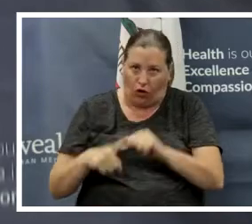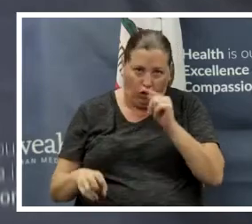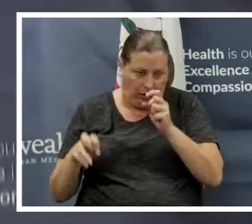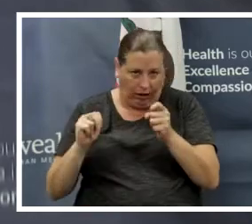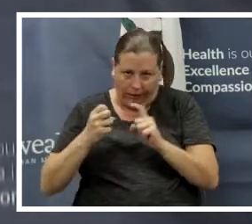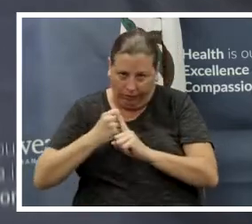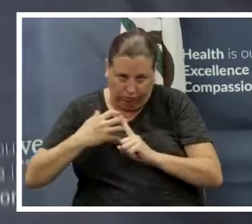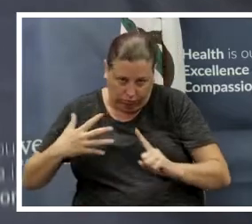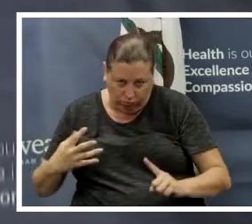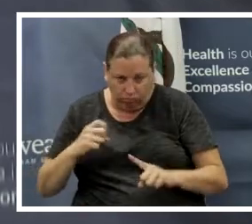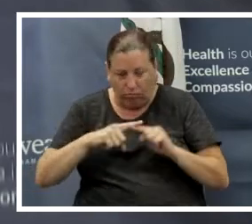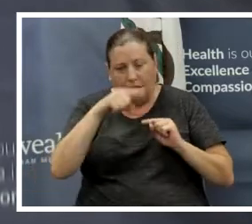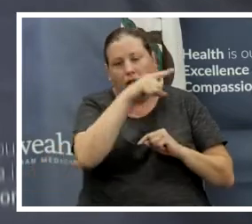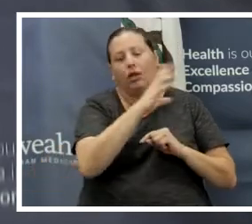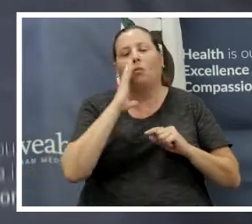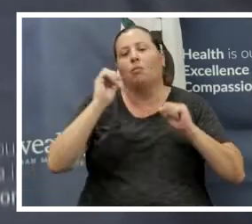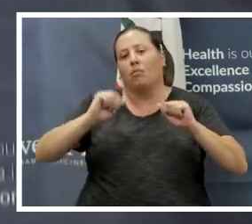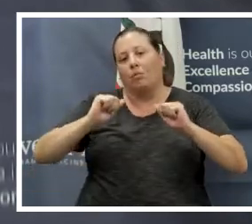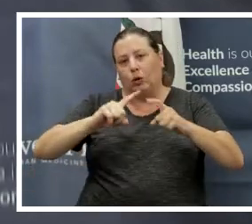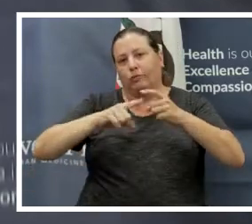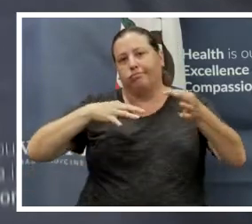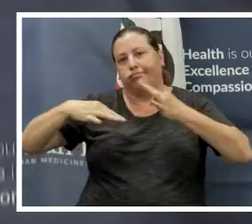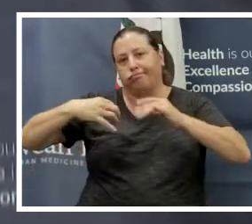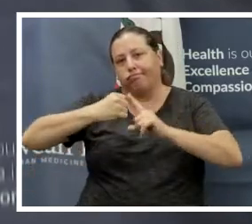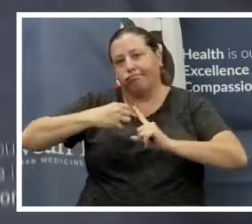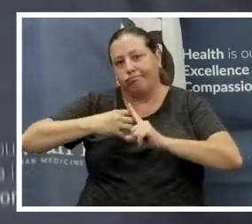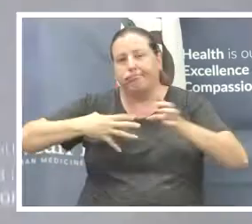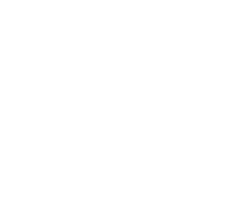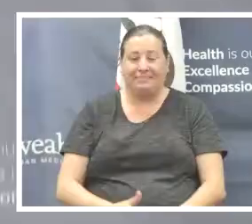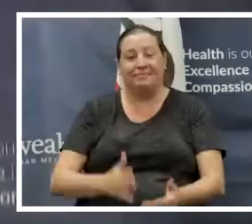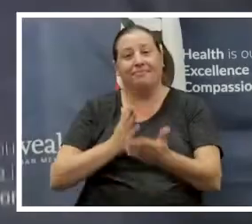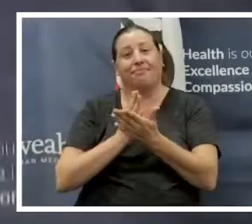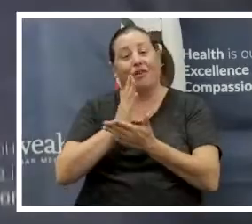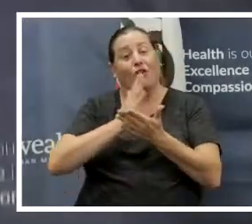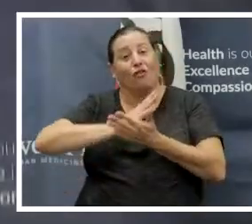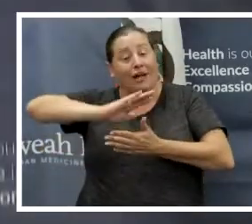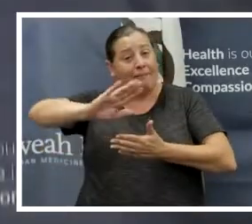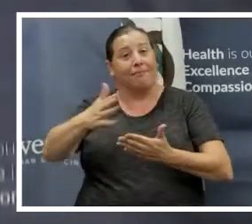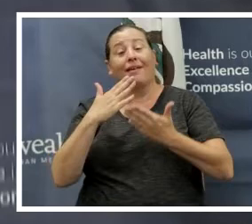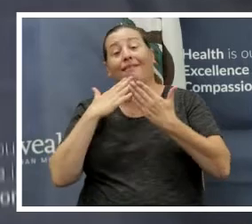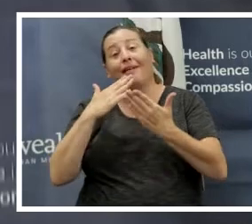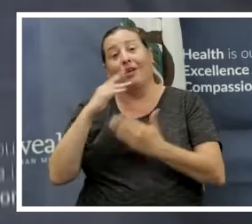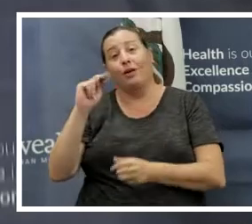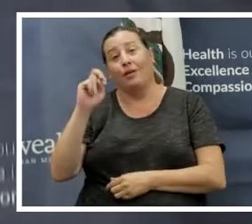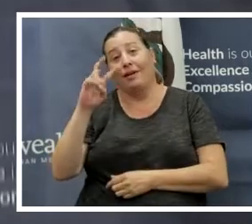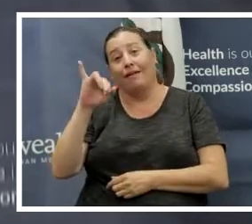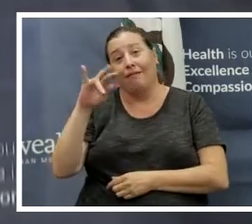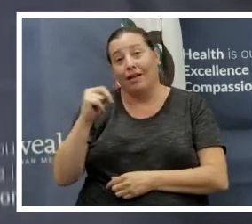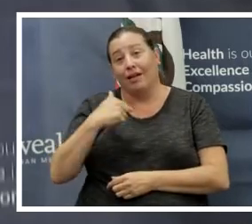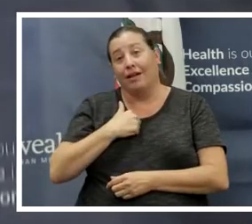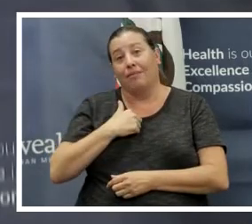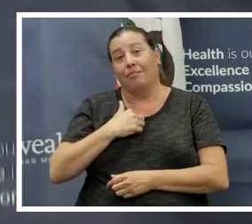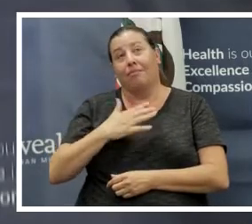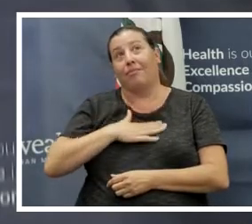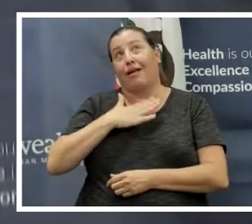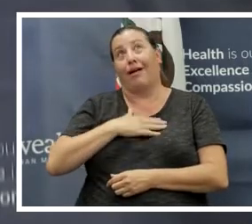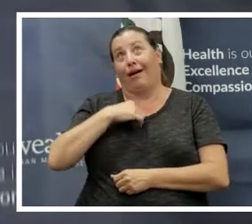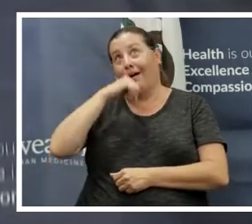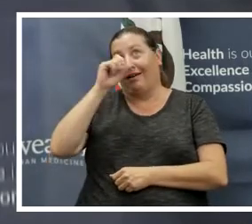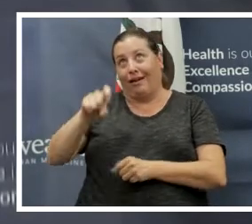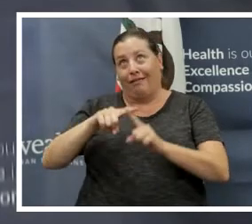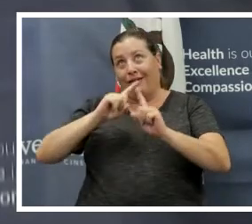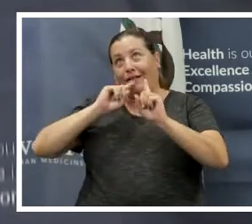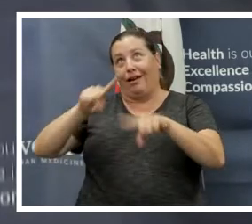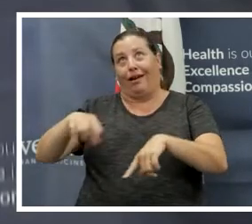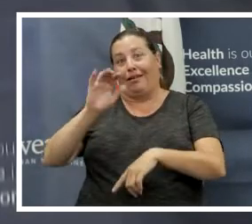exactly what's going on and answer all the rest of your questions. Thank you. Well, thank you, Nevin. I'm glad I didn't have to field the mask question because